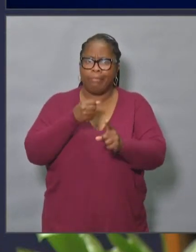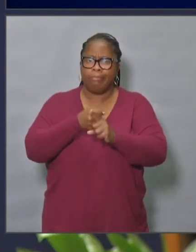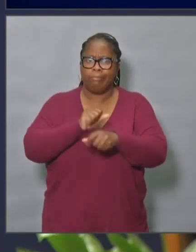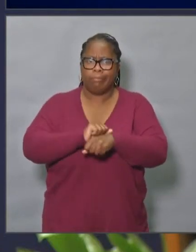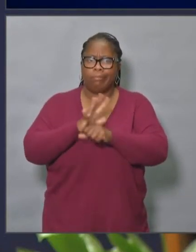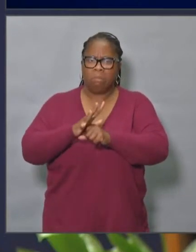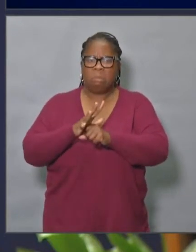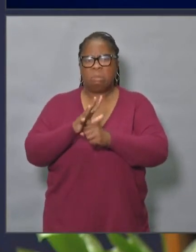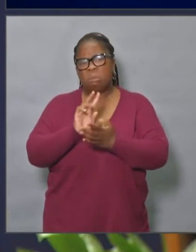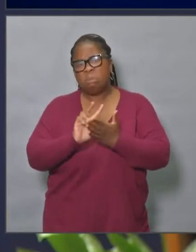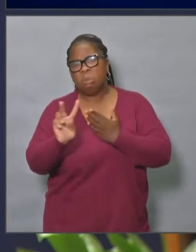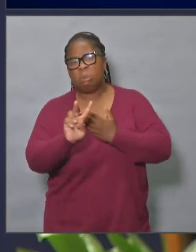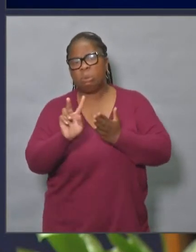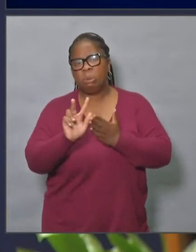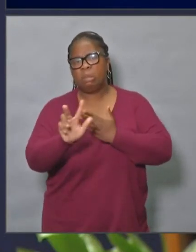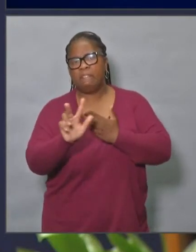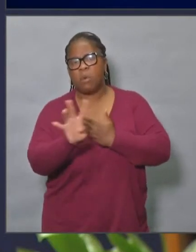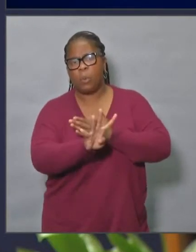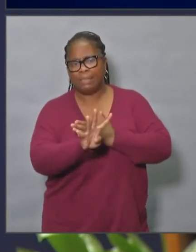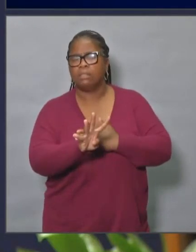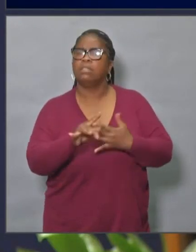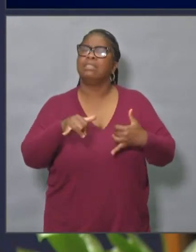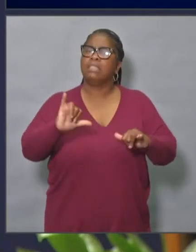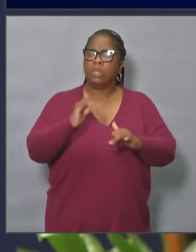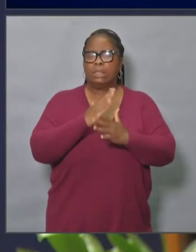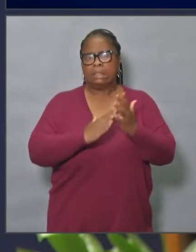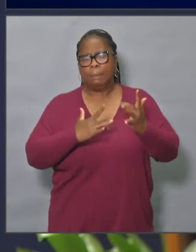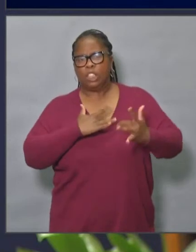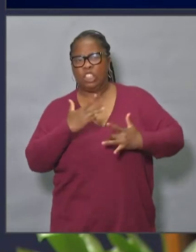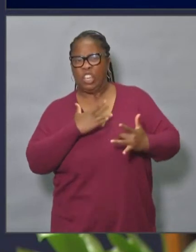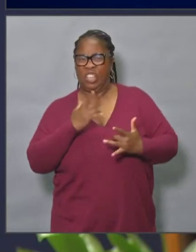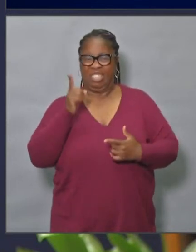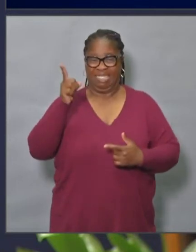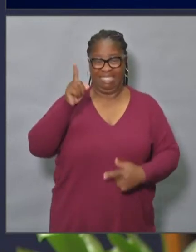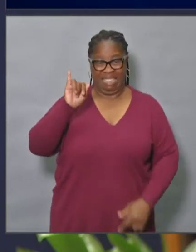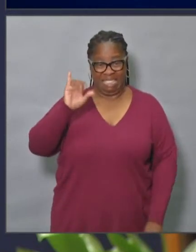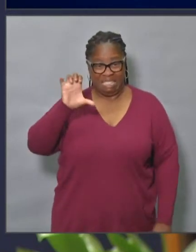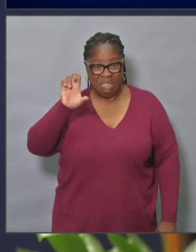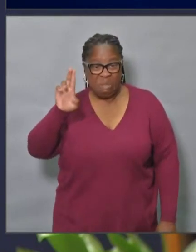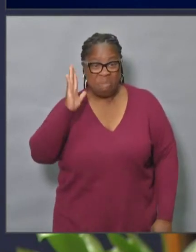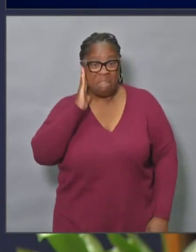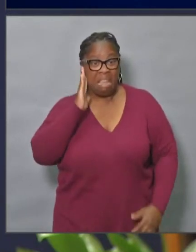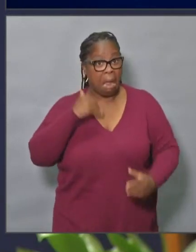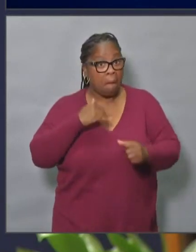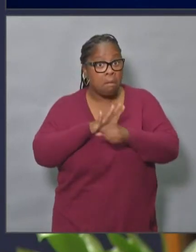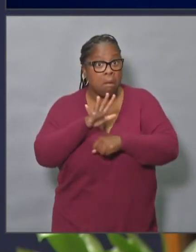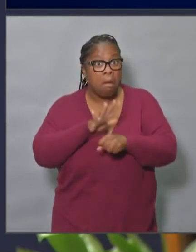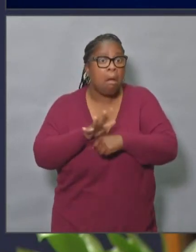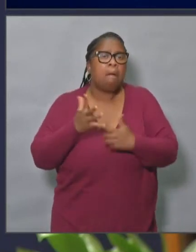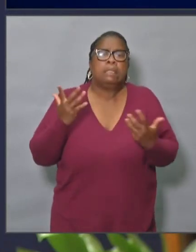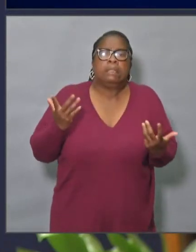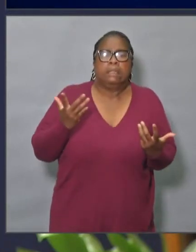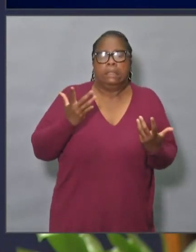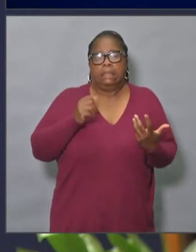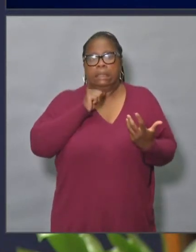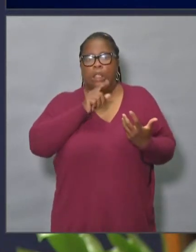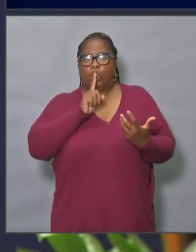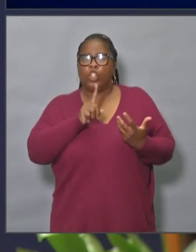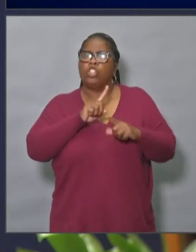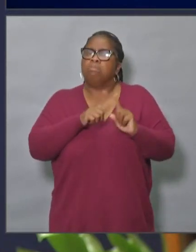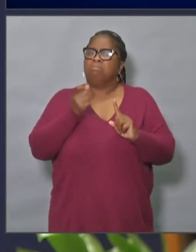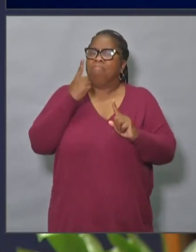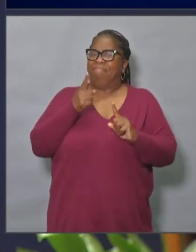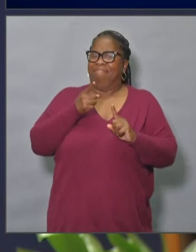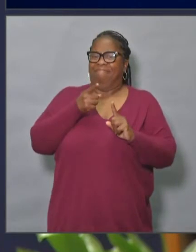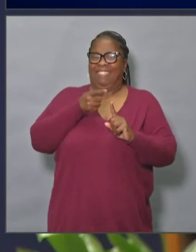There still is some potential concern about a shortage of ICU beds, but this can be taken care of within the context of individual